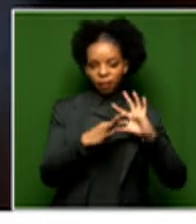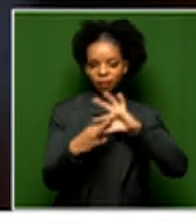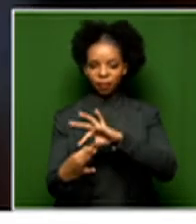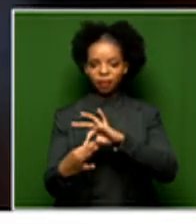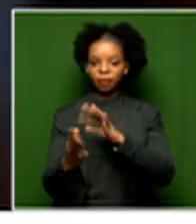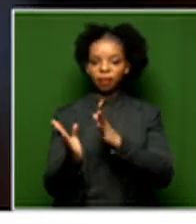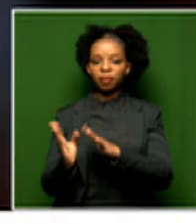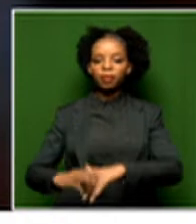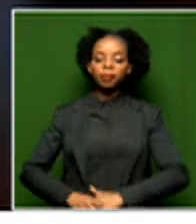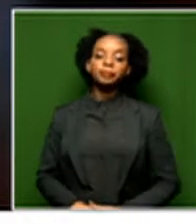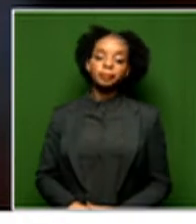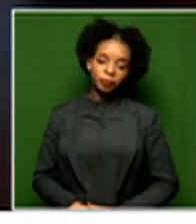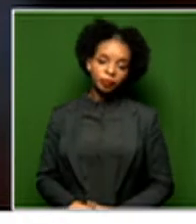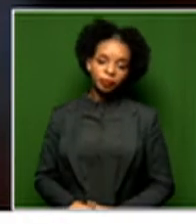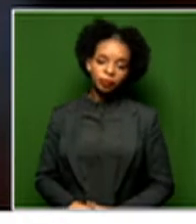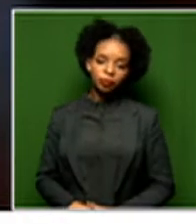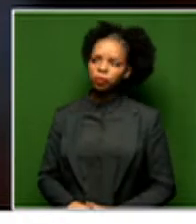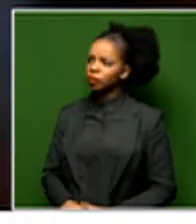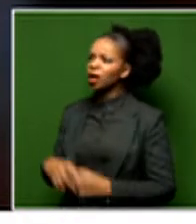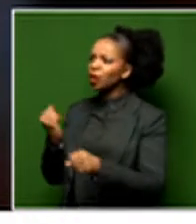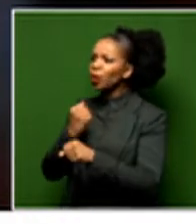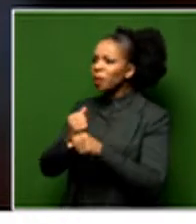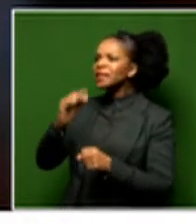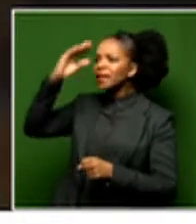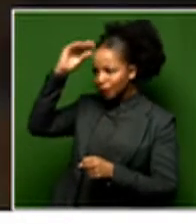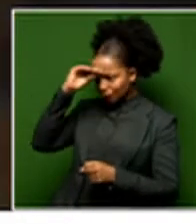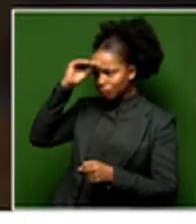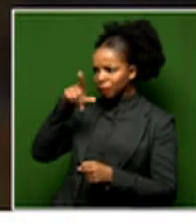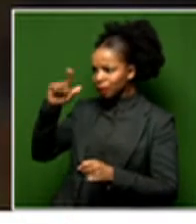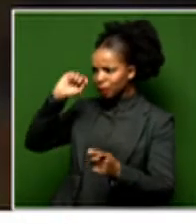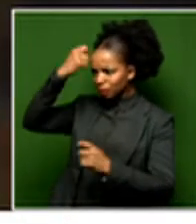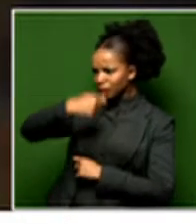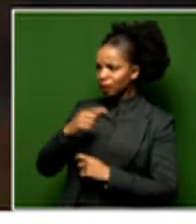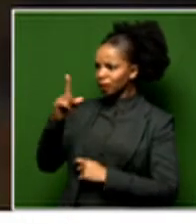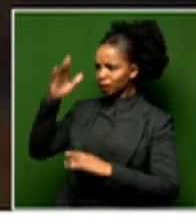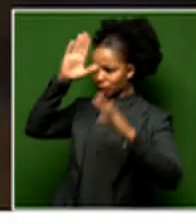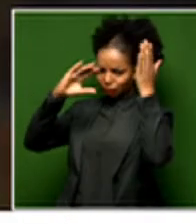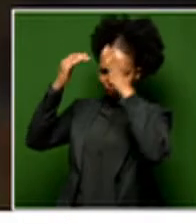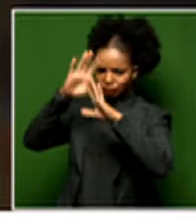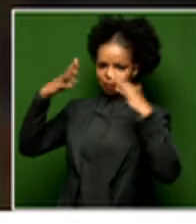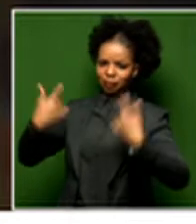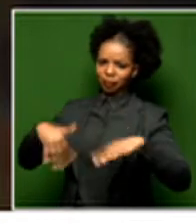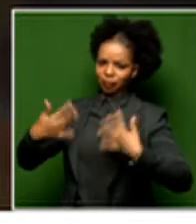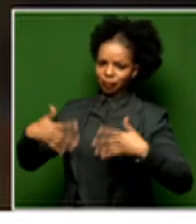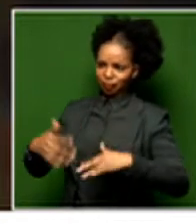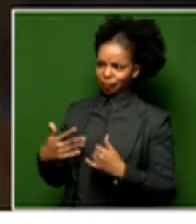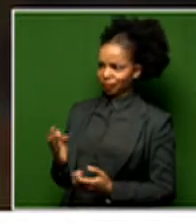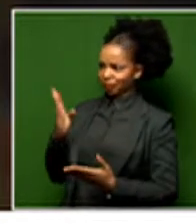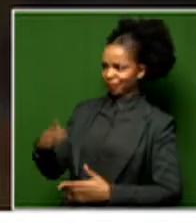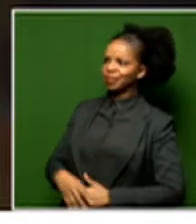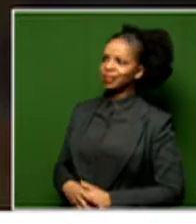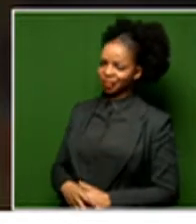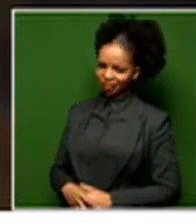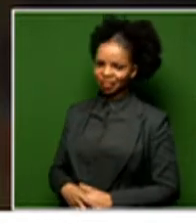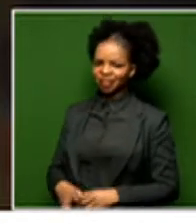this shawl. And you've made a cap out of the fabric of that iconic blanket. How creative can that be?